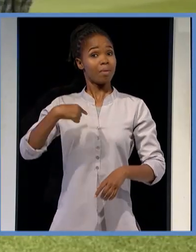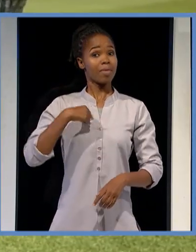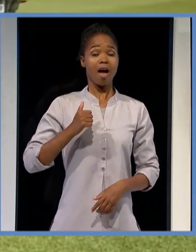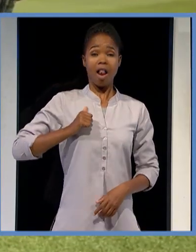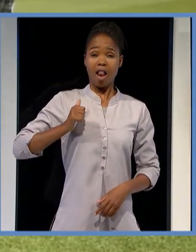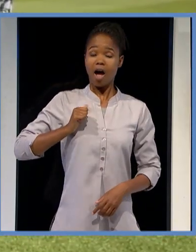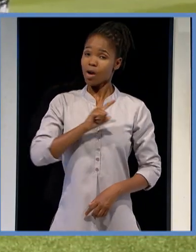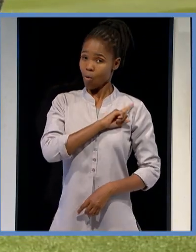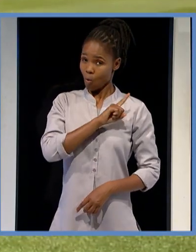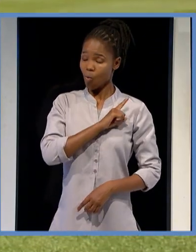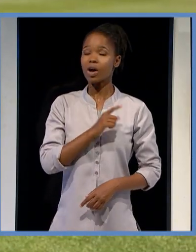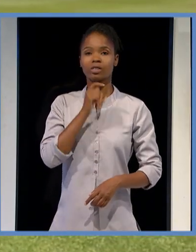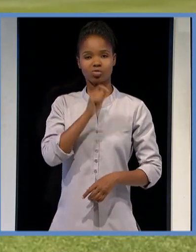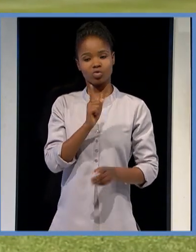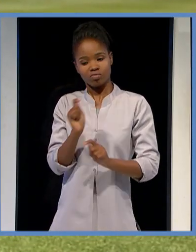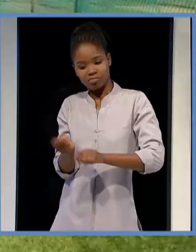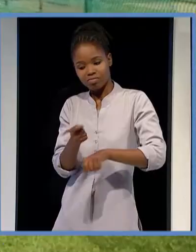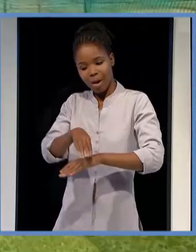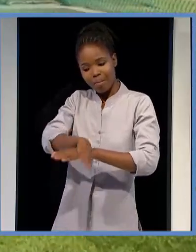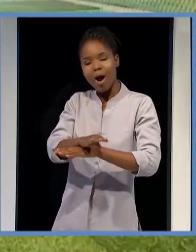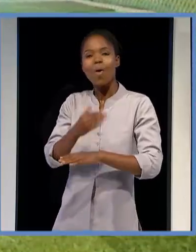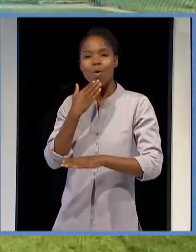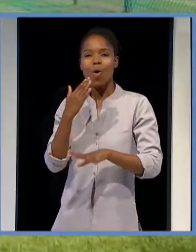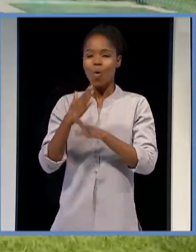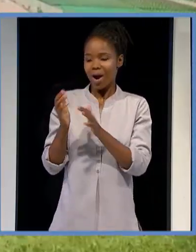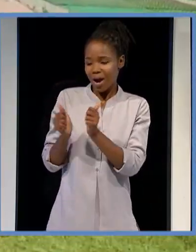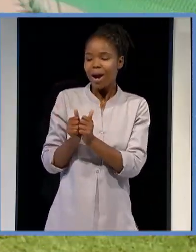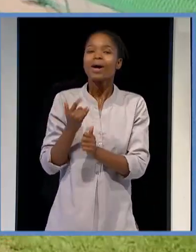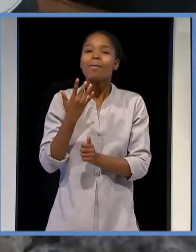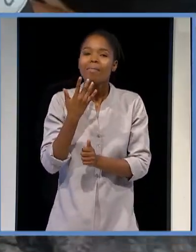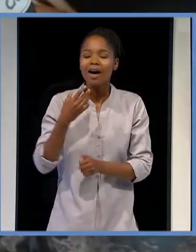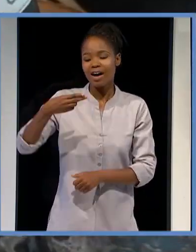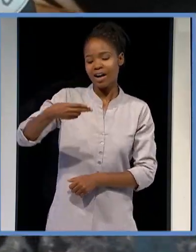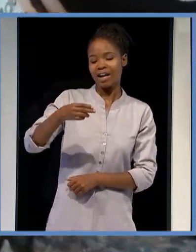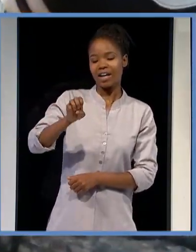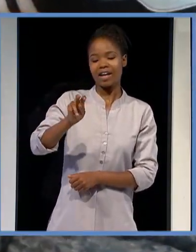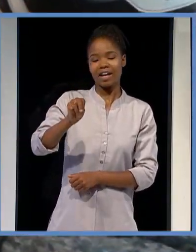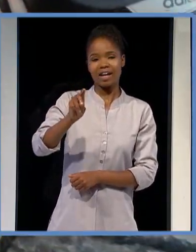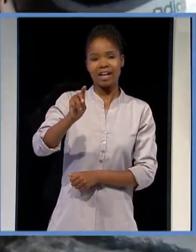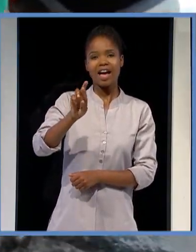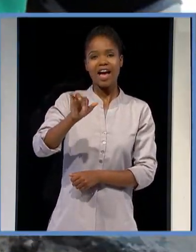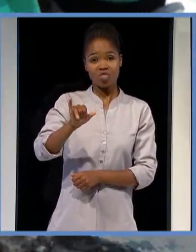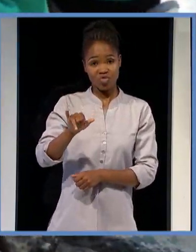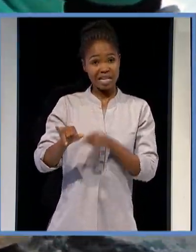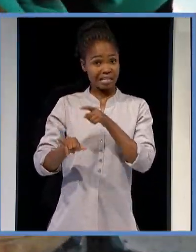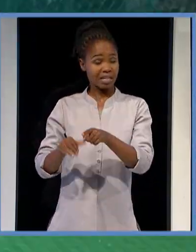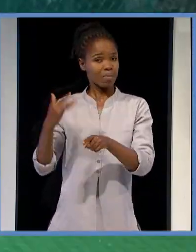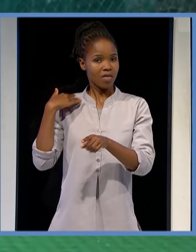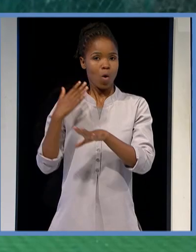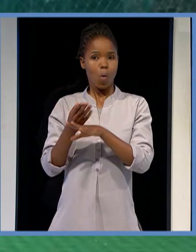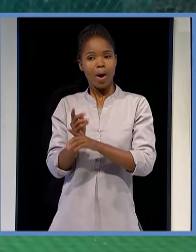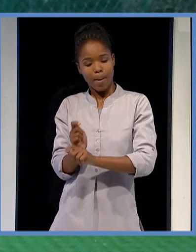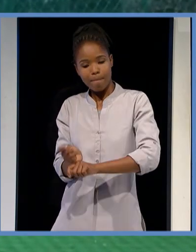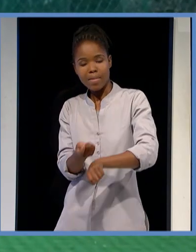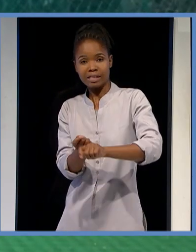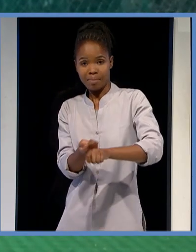know, I had a chance to bat with my fellow mate here, Henry. We were both debutant batsmen in that game. And then